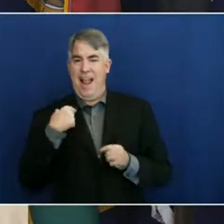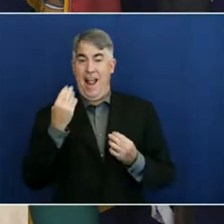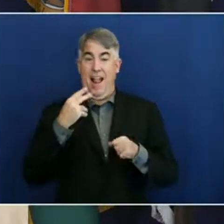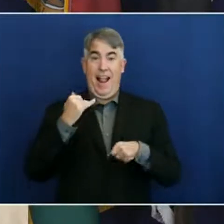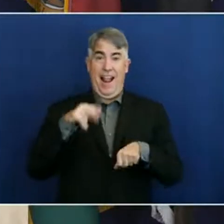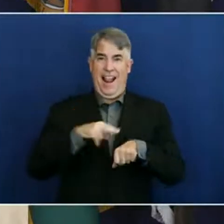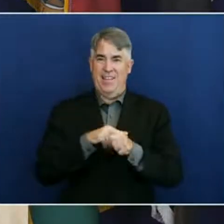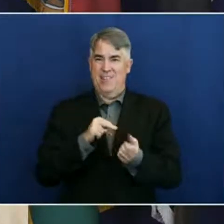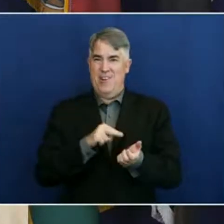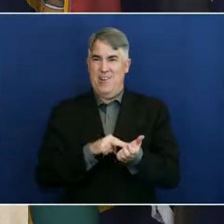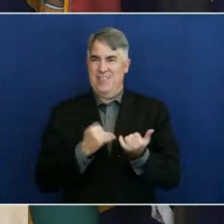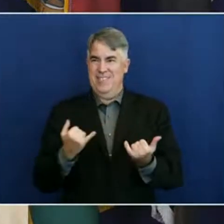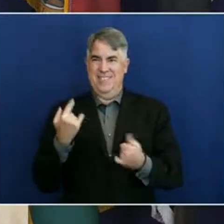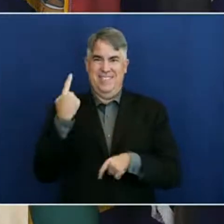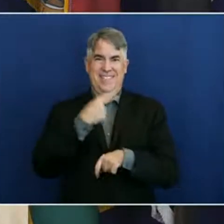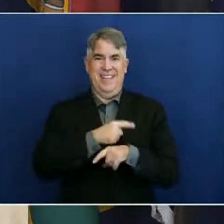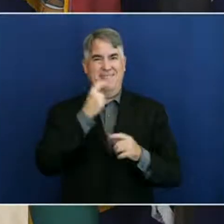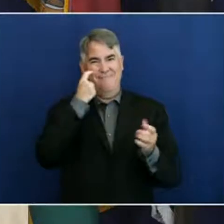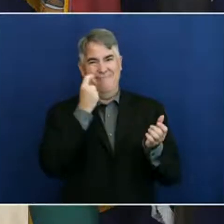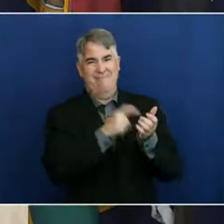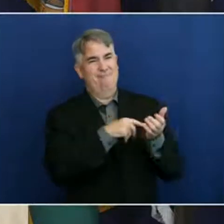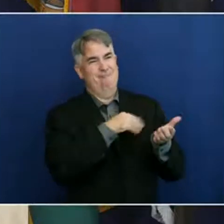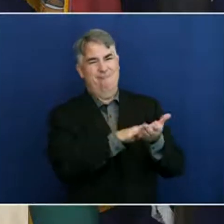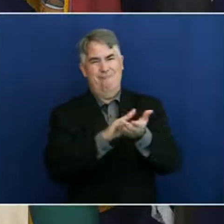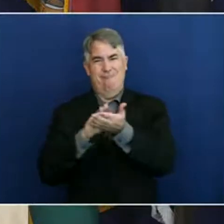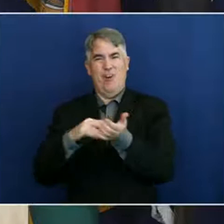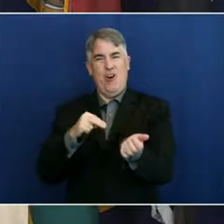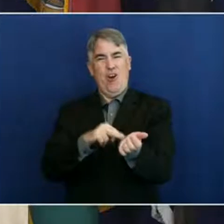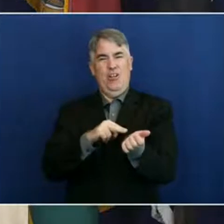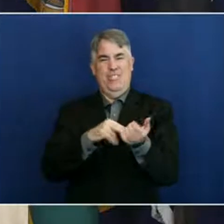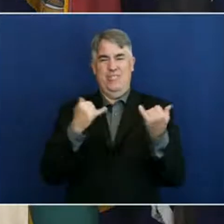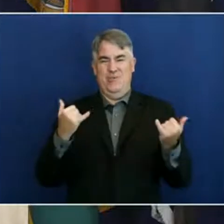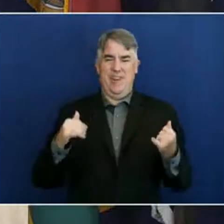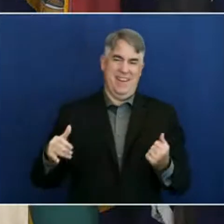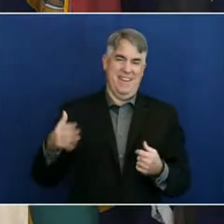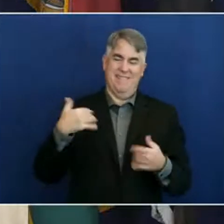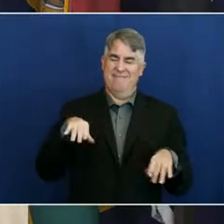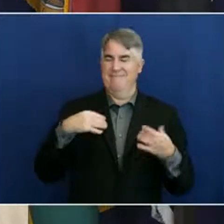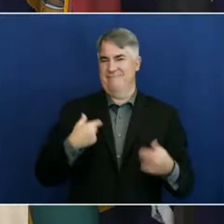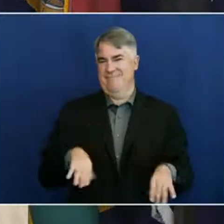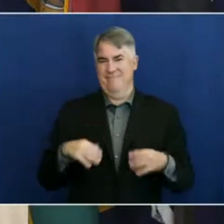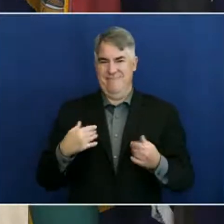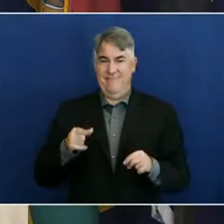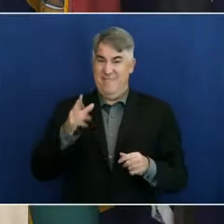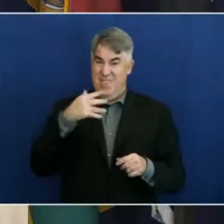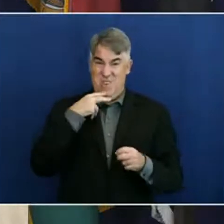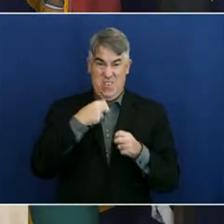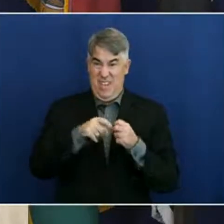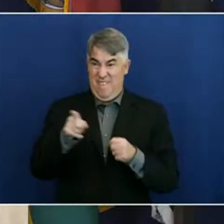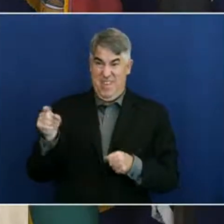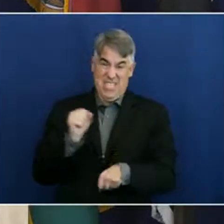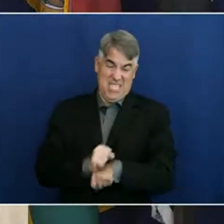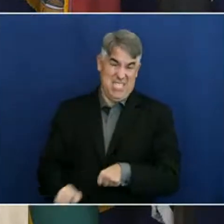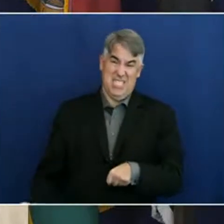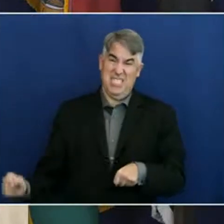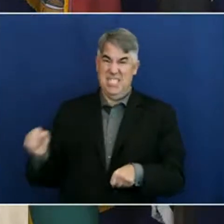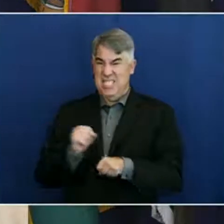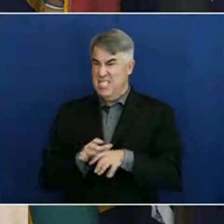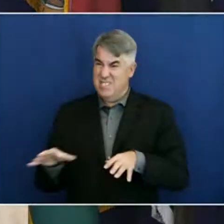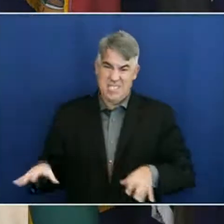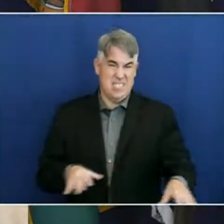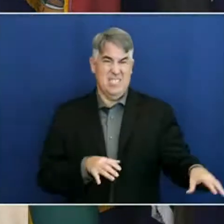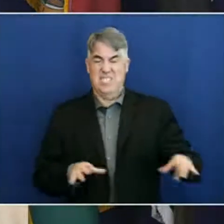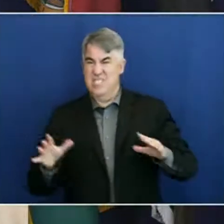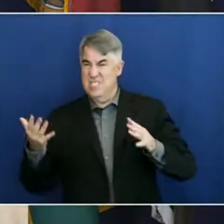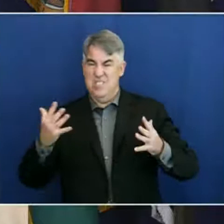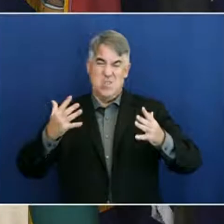county nurses, for their dedication during these very difficult times. Thank you for the hard work and everything that you've done on